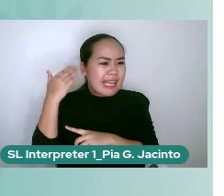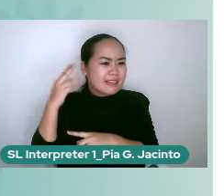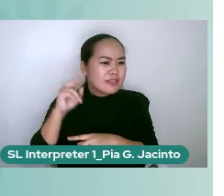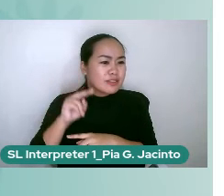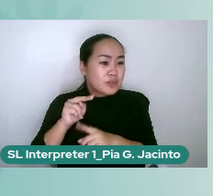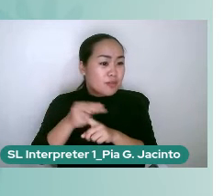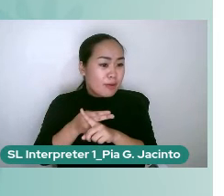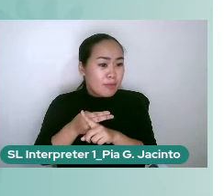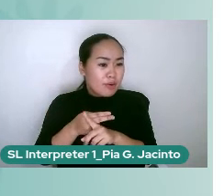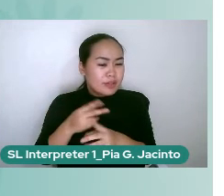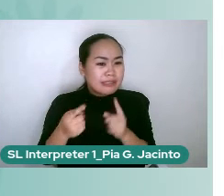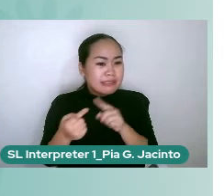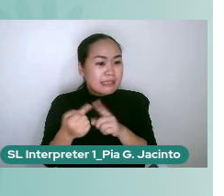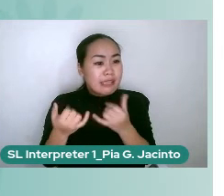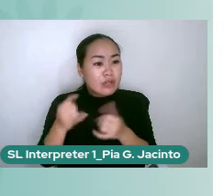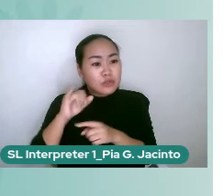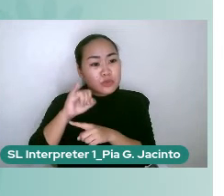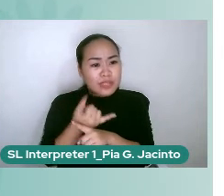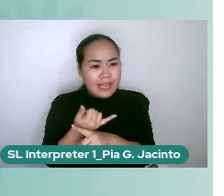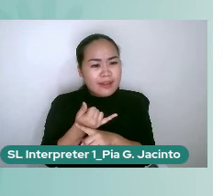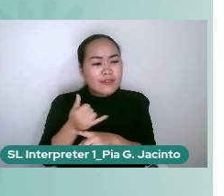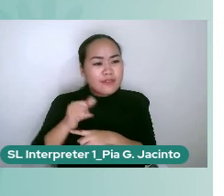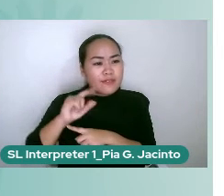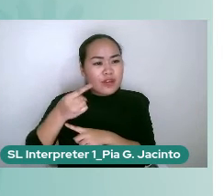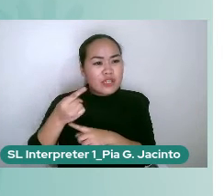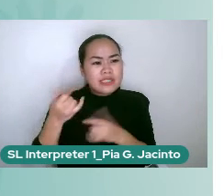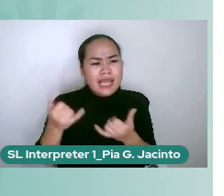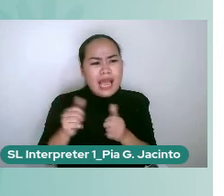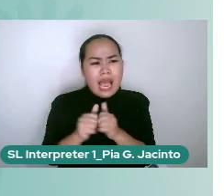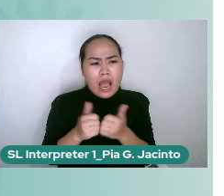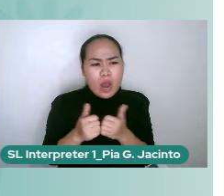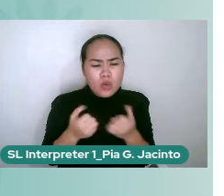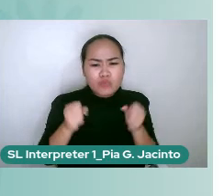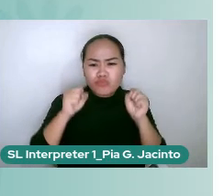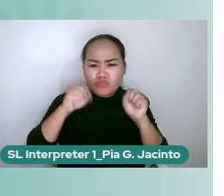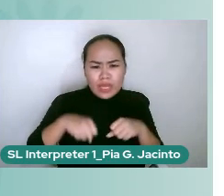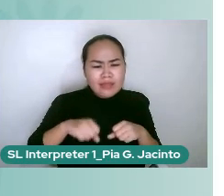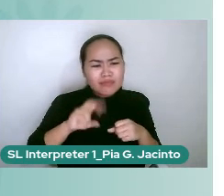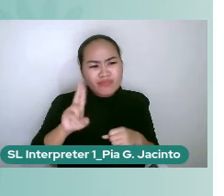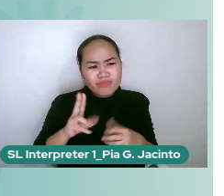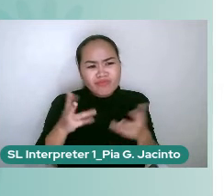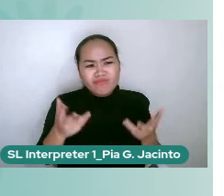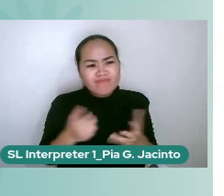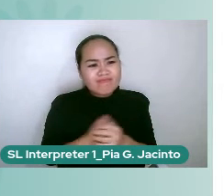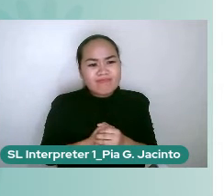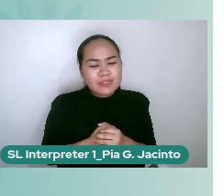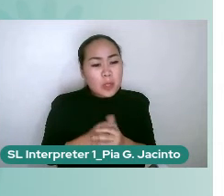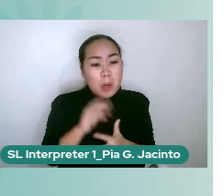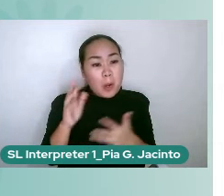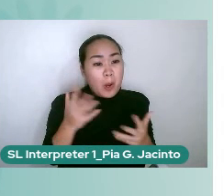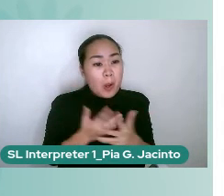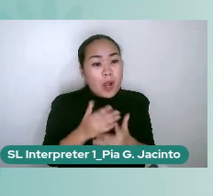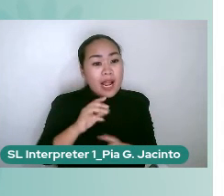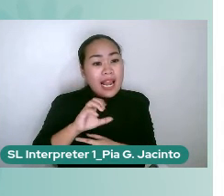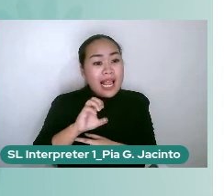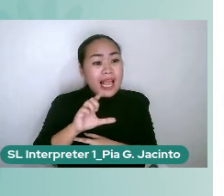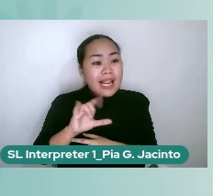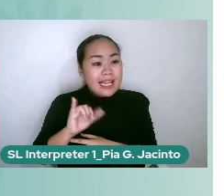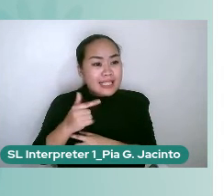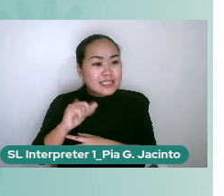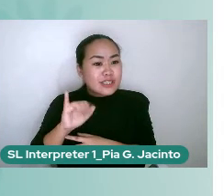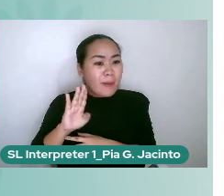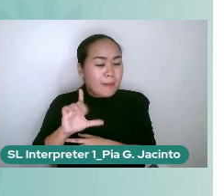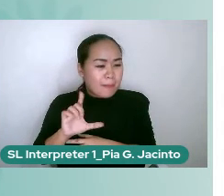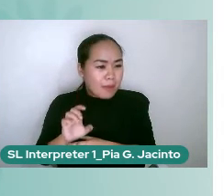July 1st, all the current restrictions on eligibility were removed. And so anyone eligible for screening in Australia, so 25